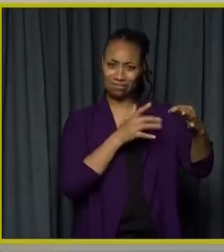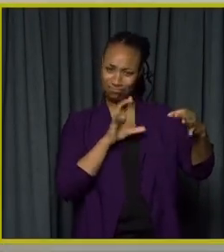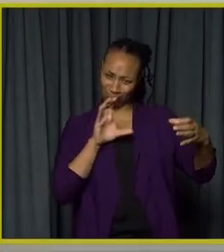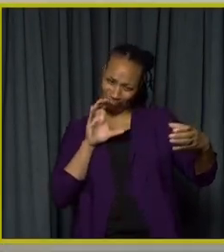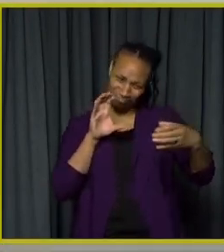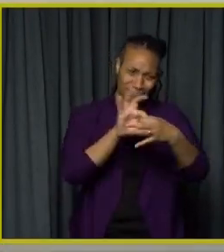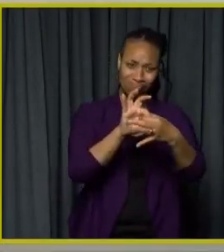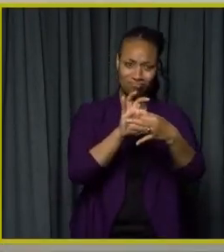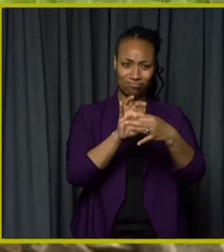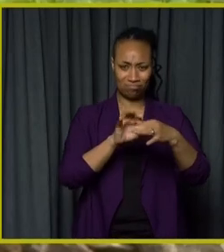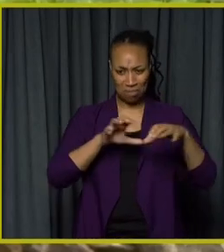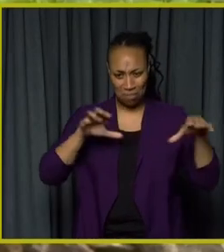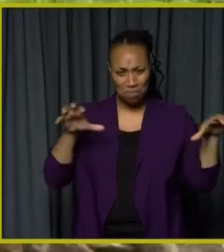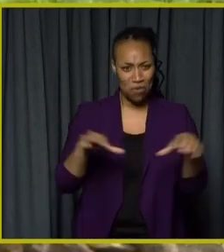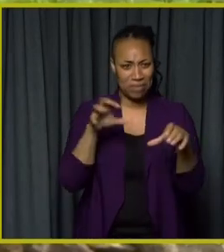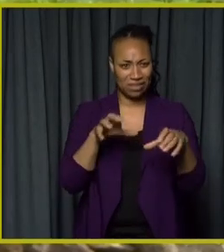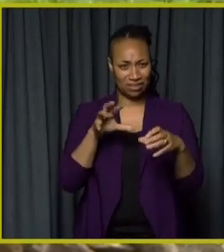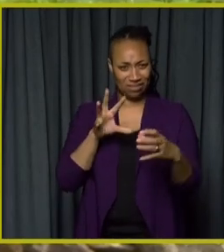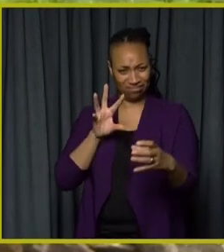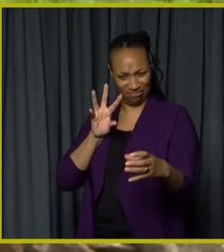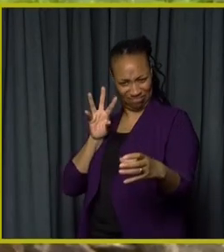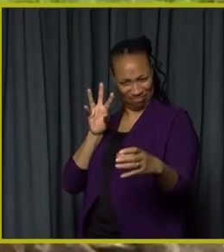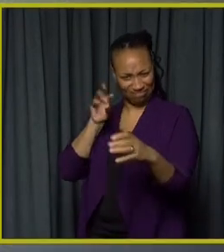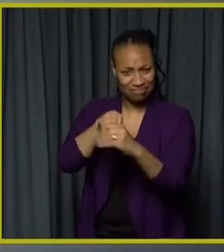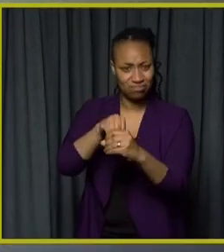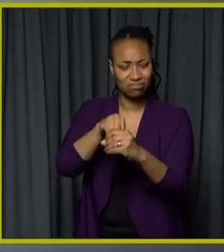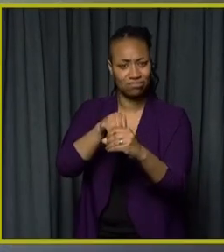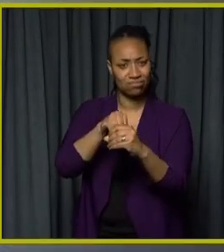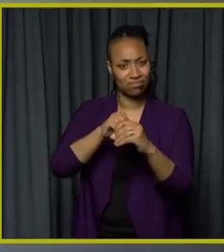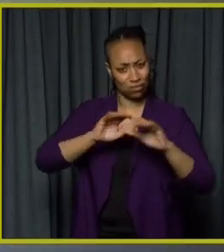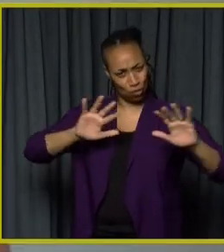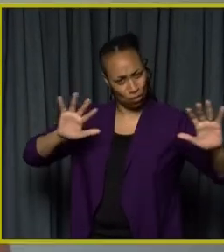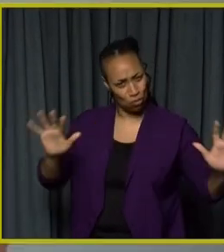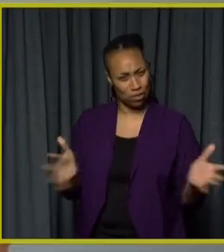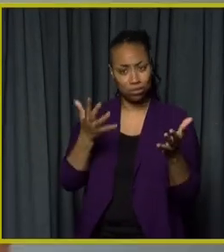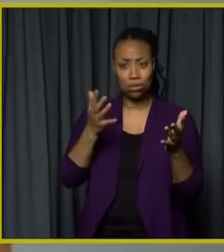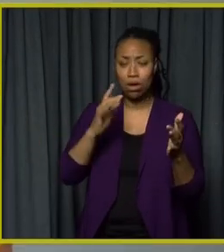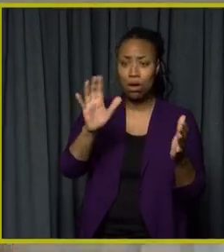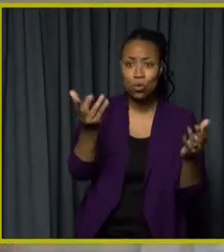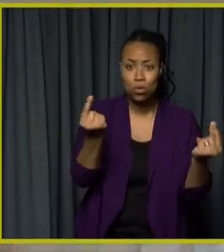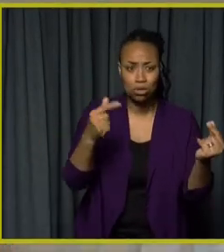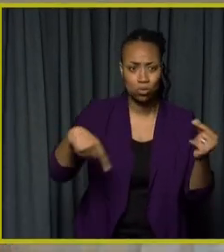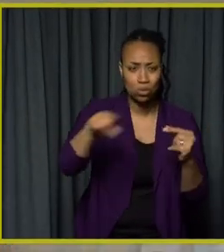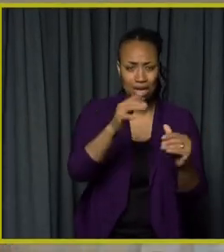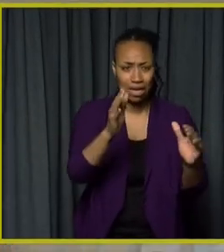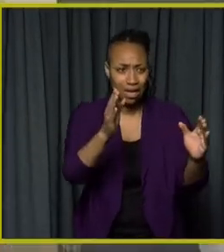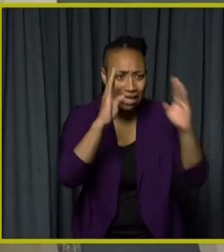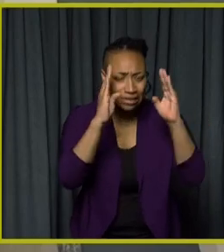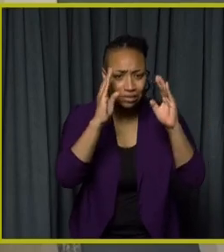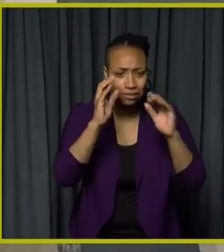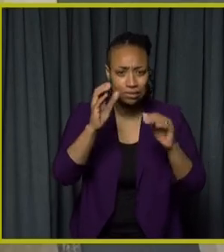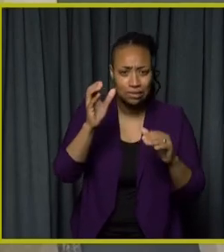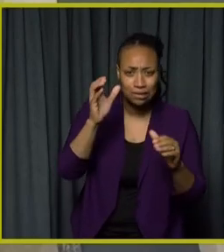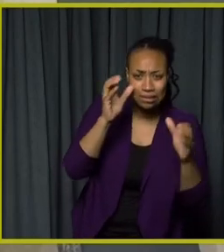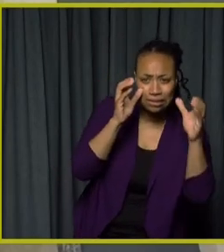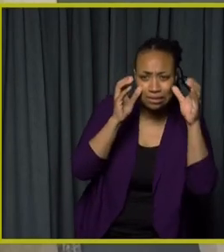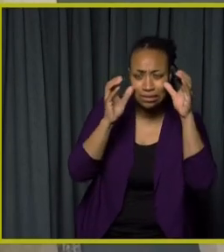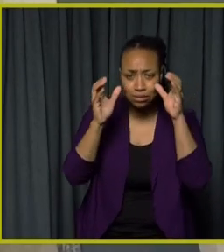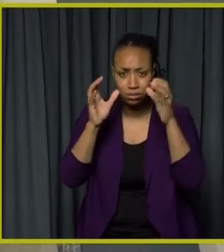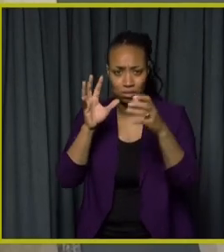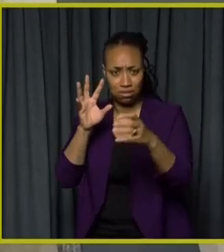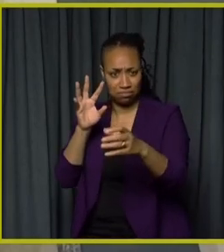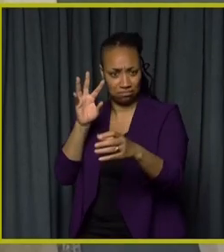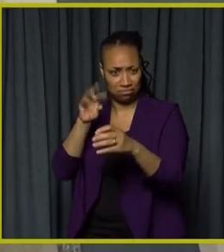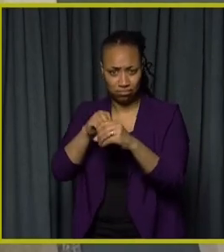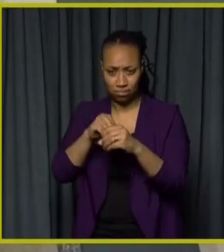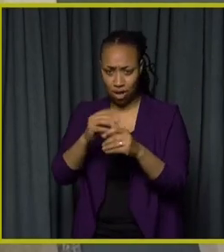you step up, you right here in this room, you bring your gifts, your poverty, your good fortune, your hearts and